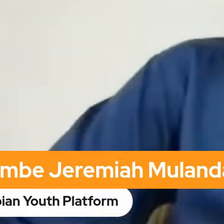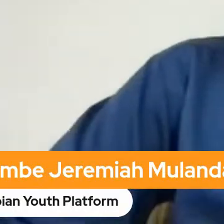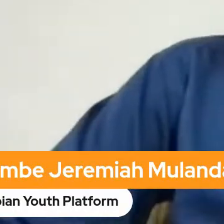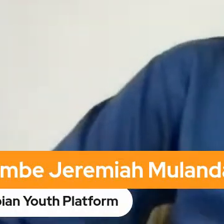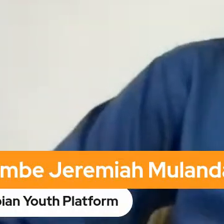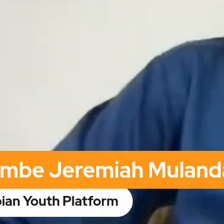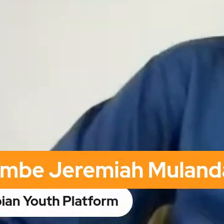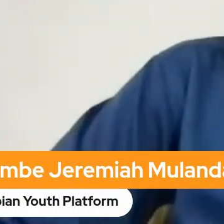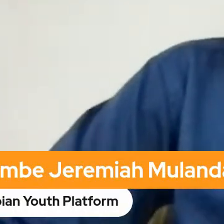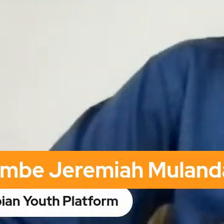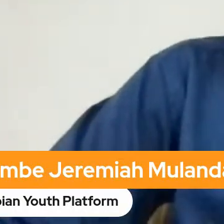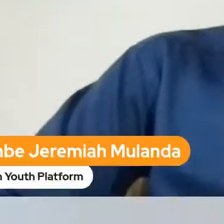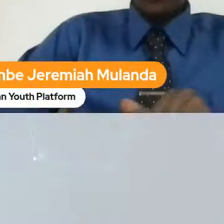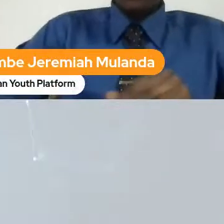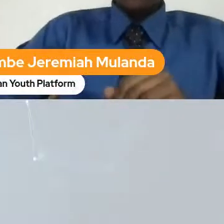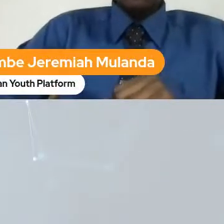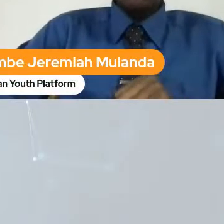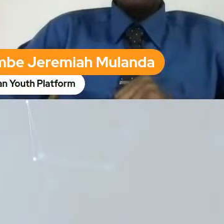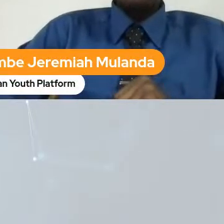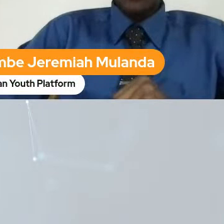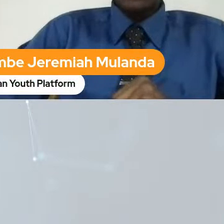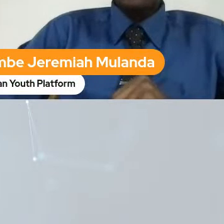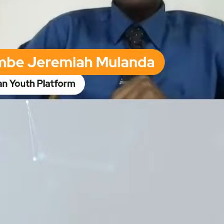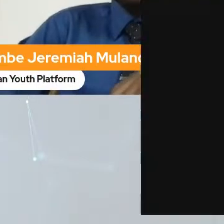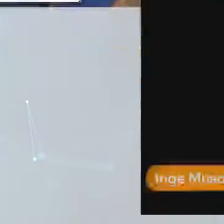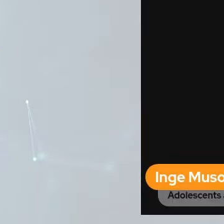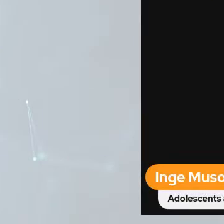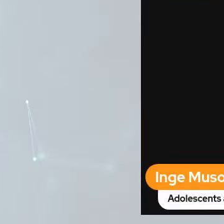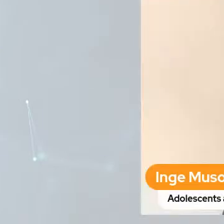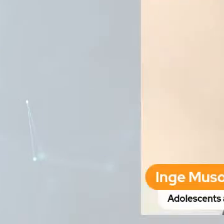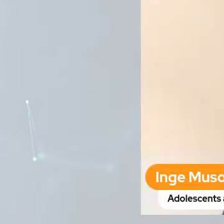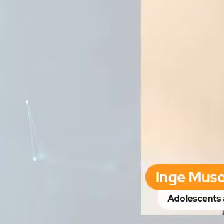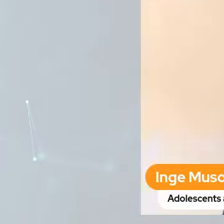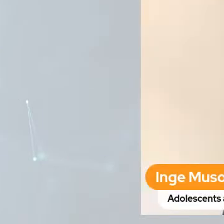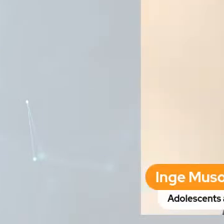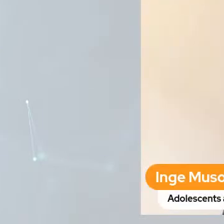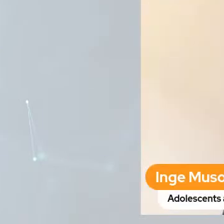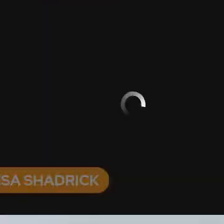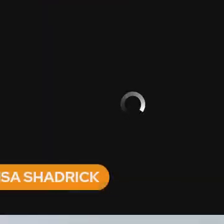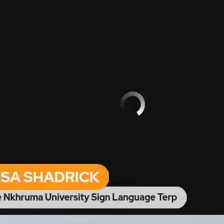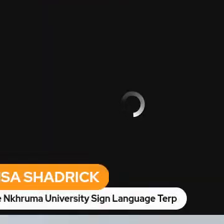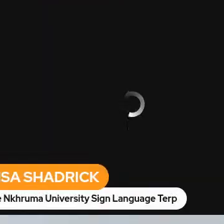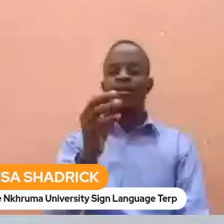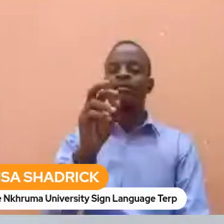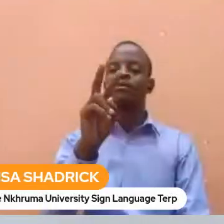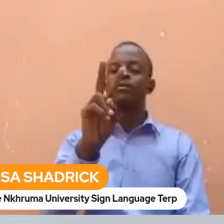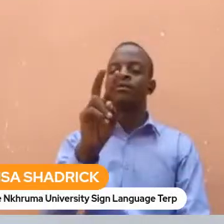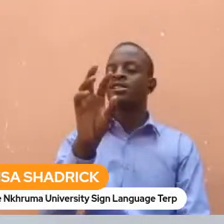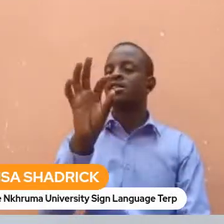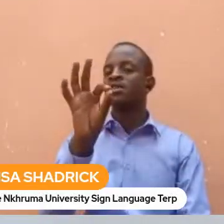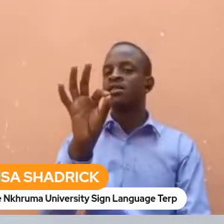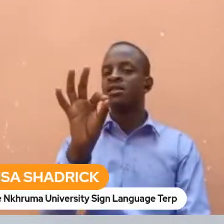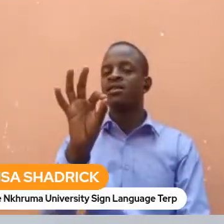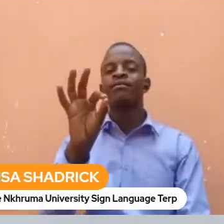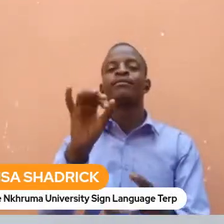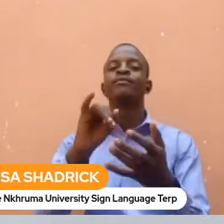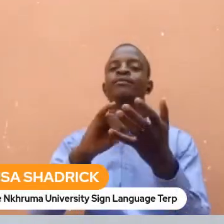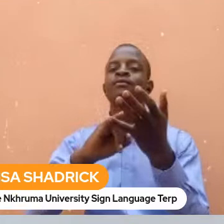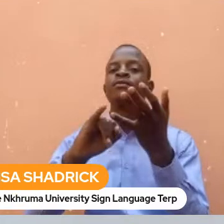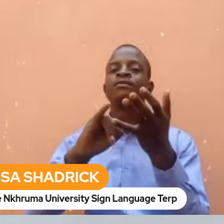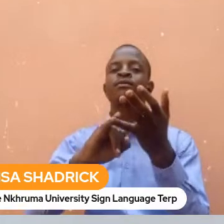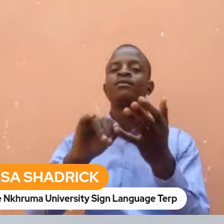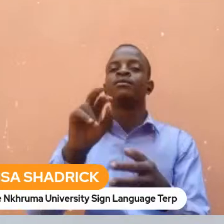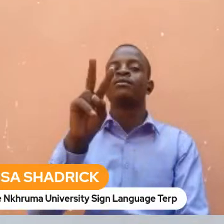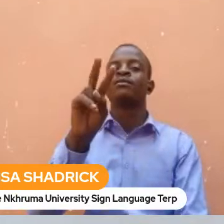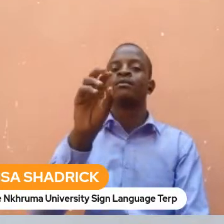Welcome to the Real Talk. Yet again, another episode. Today, Friday, the 29th of September 2023. And you